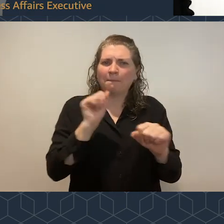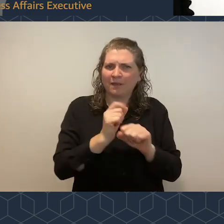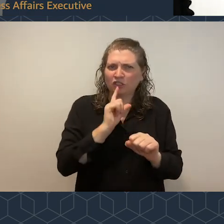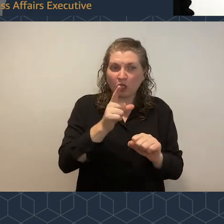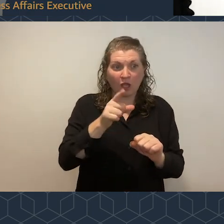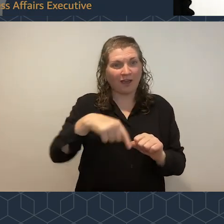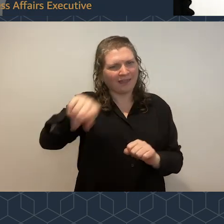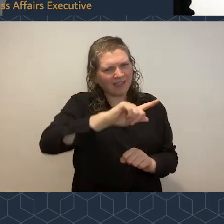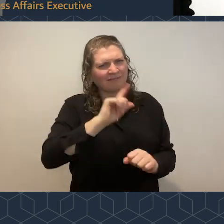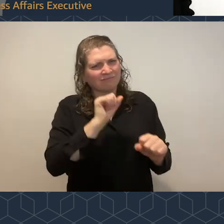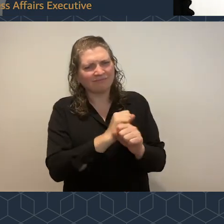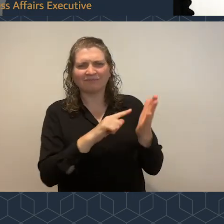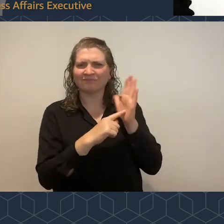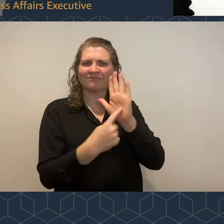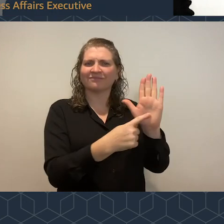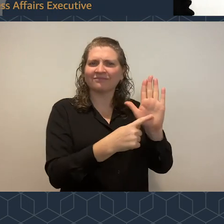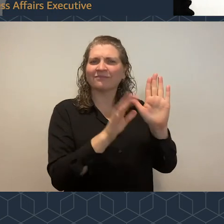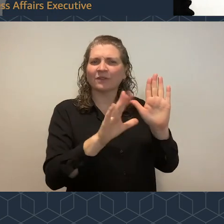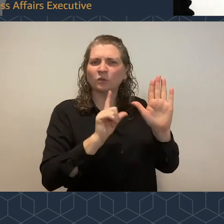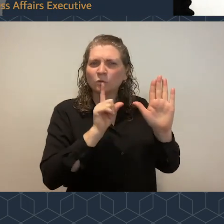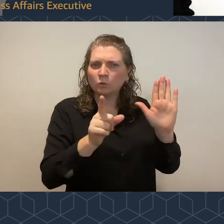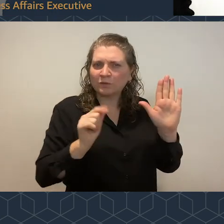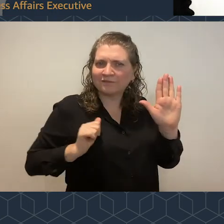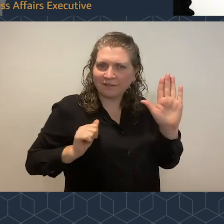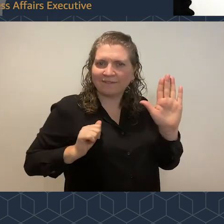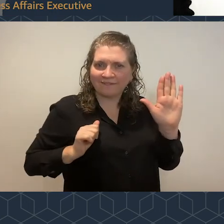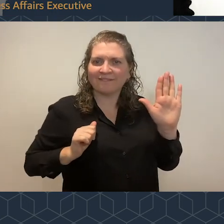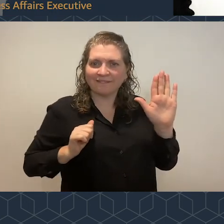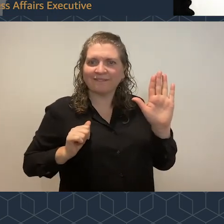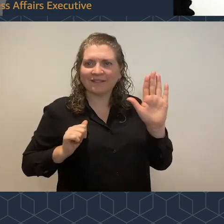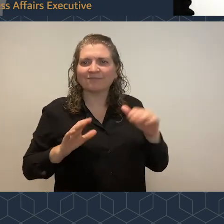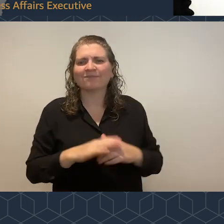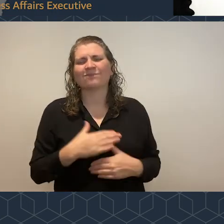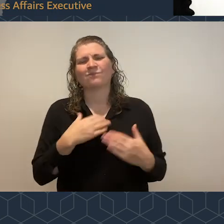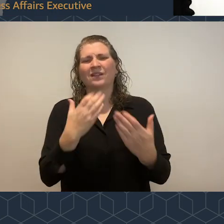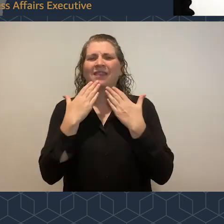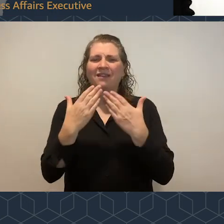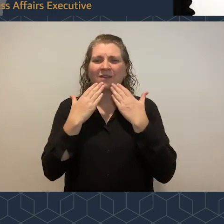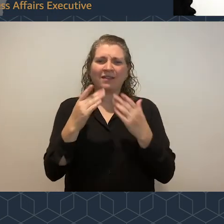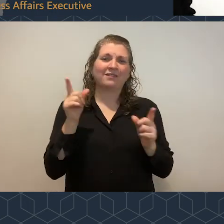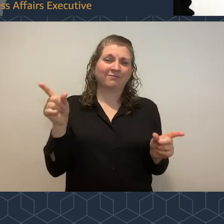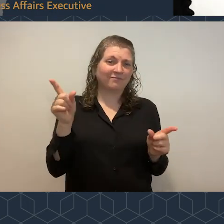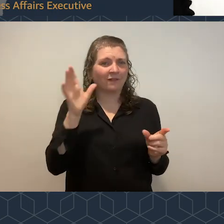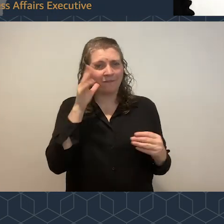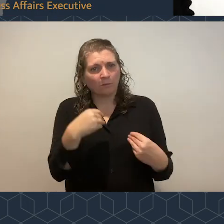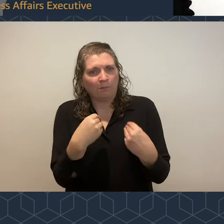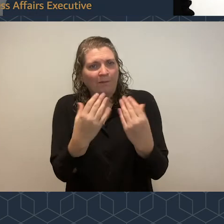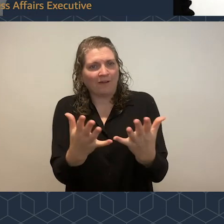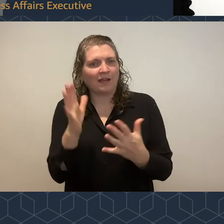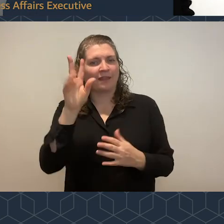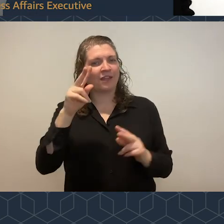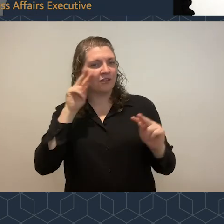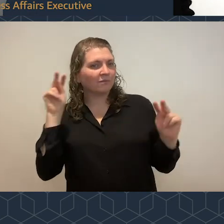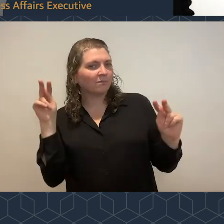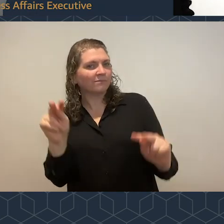stages of the Amazon interview process. I wanted to say thank you to Lily as well as Marjorie for providing their insights as well as